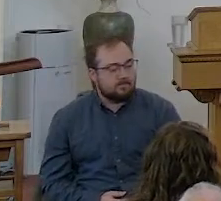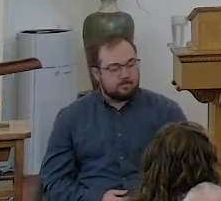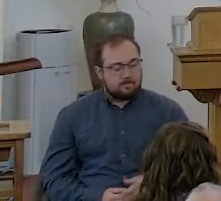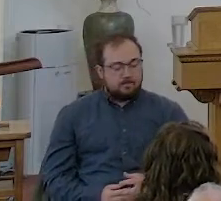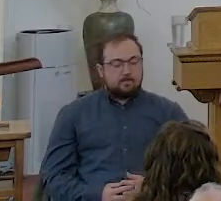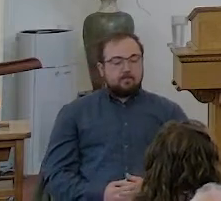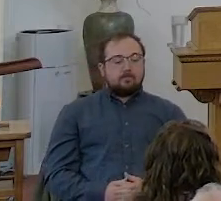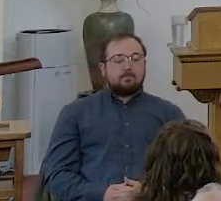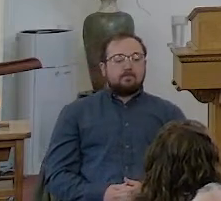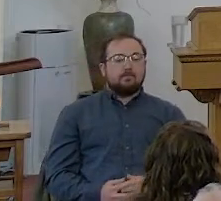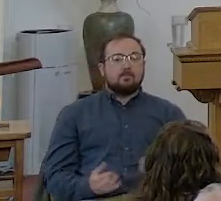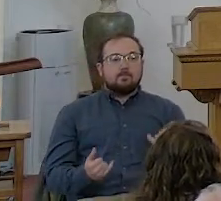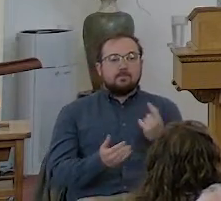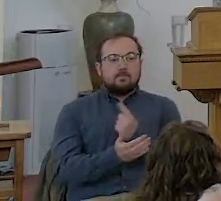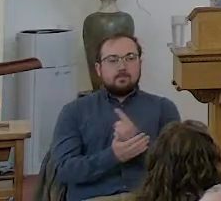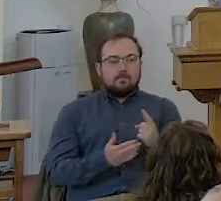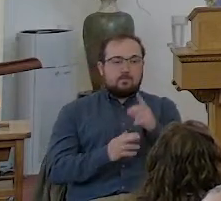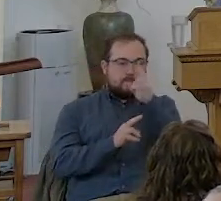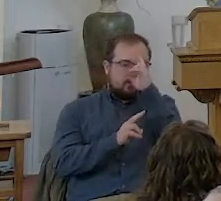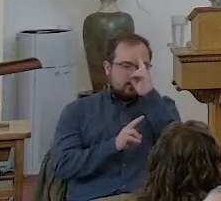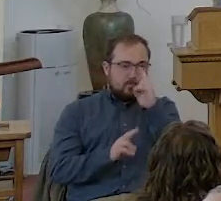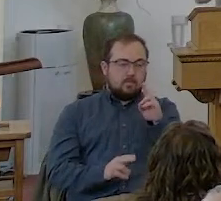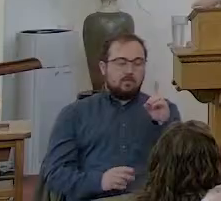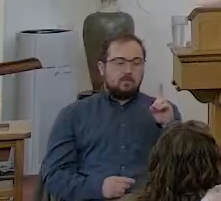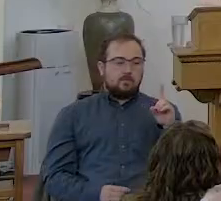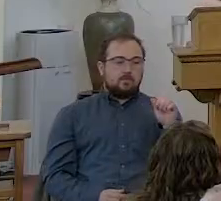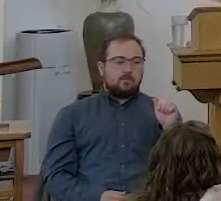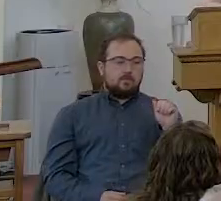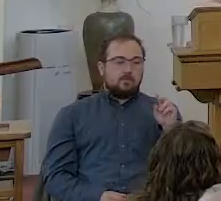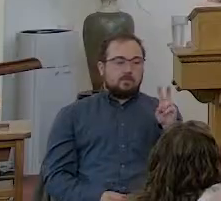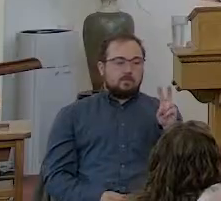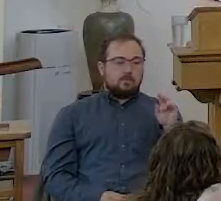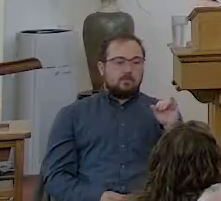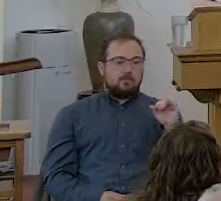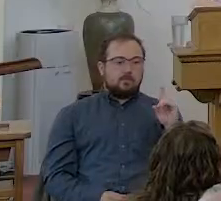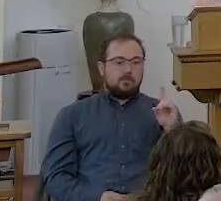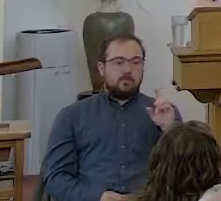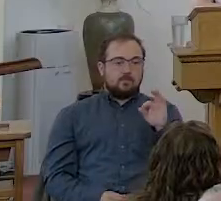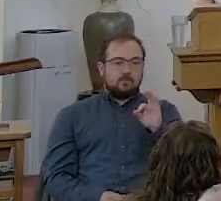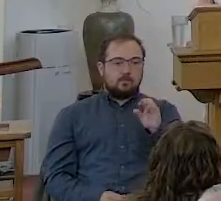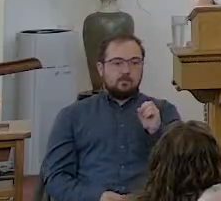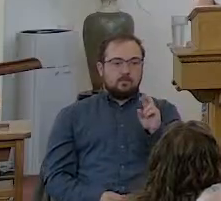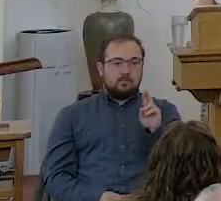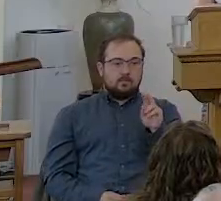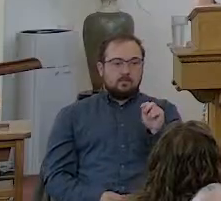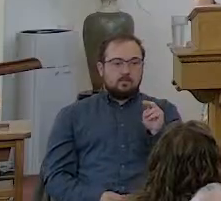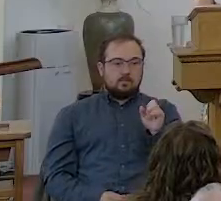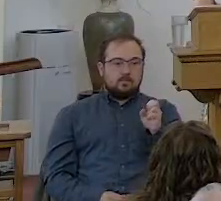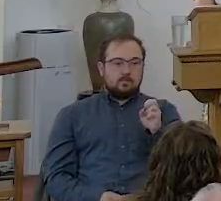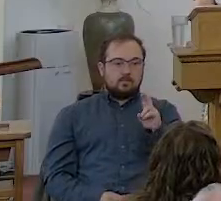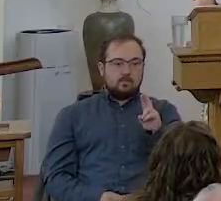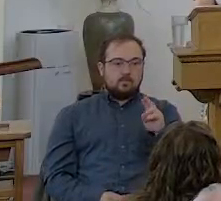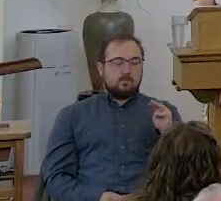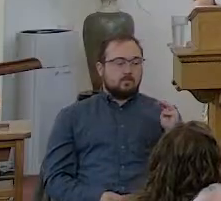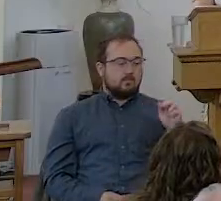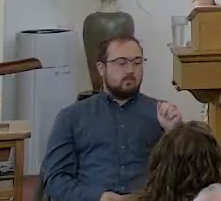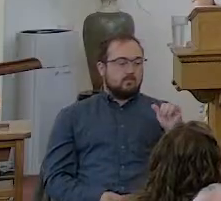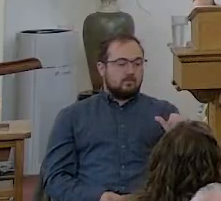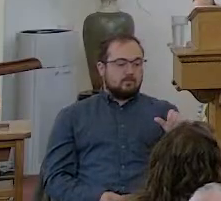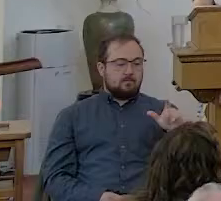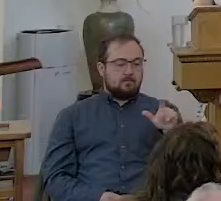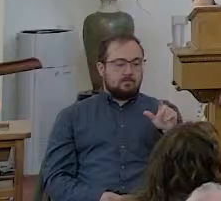This week we do it in honor of David Gortner, who passed away May